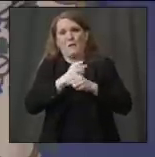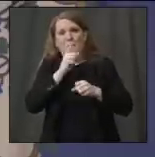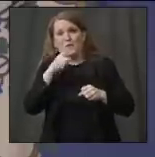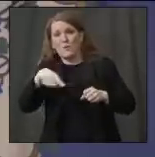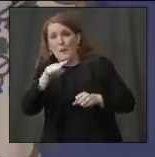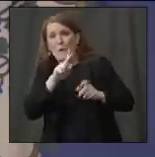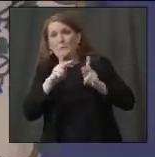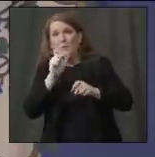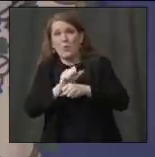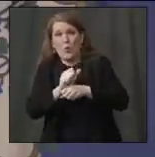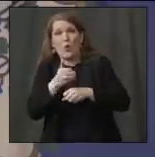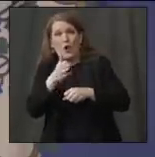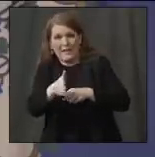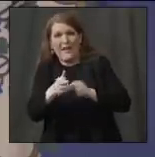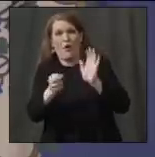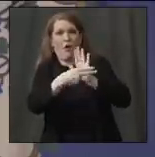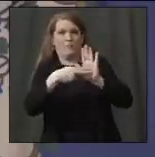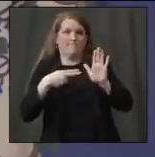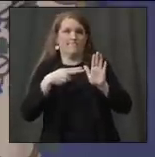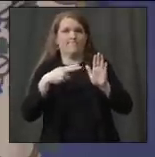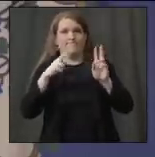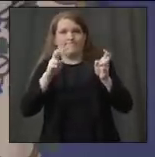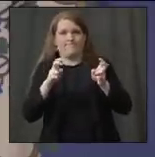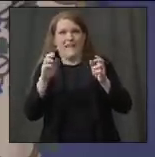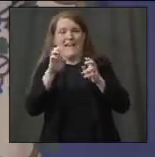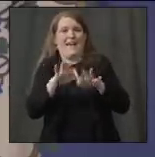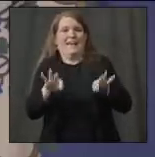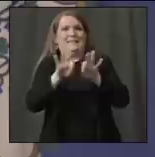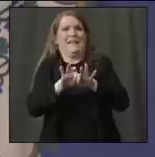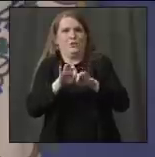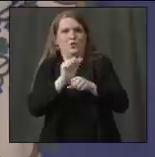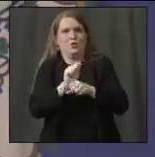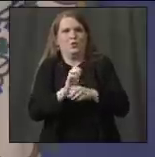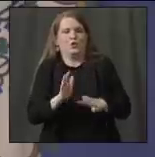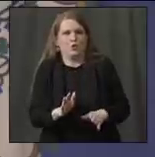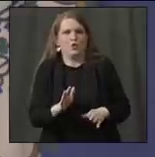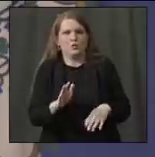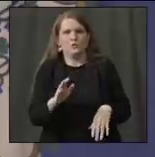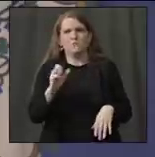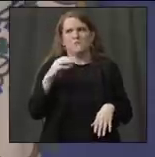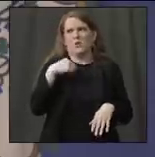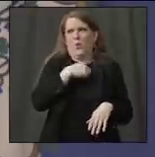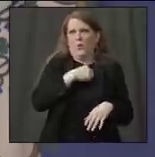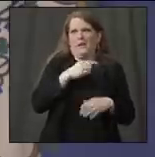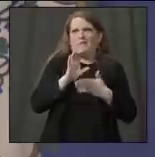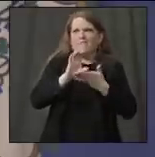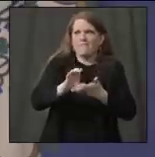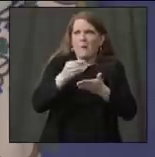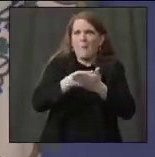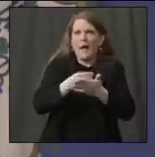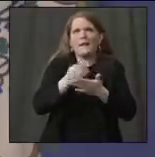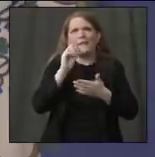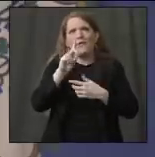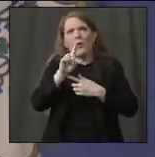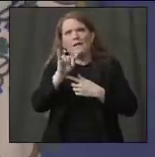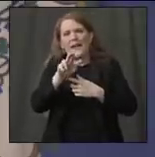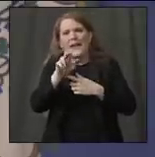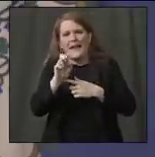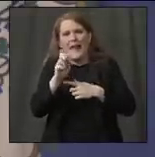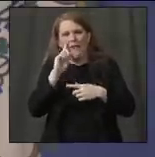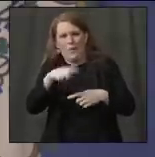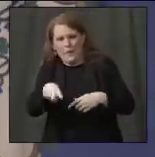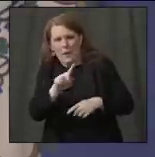our subsidized daycare for each and every one of those workers just in the last, week or so, just reminding people that we